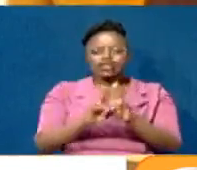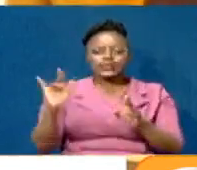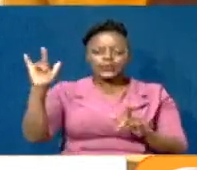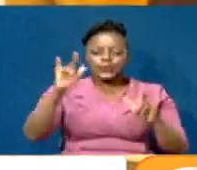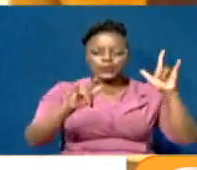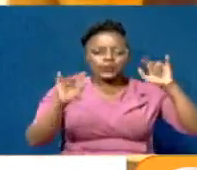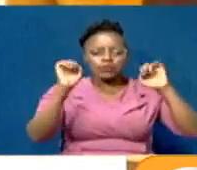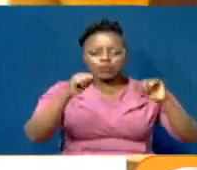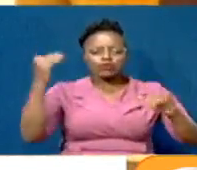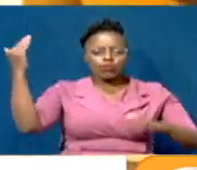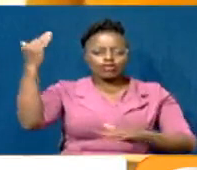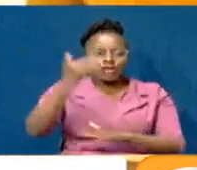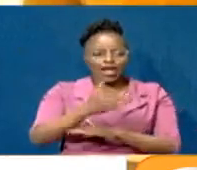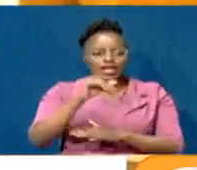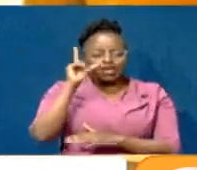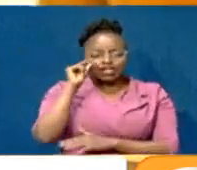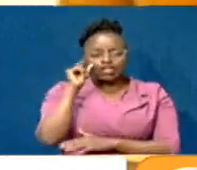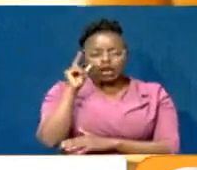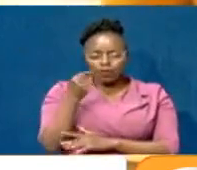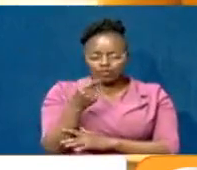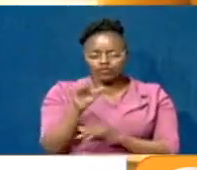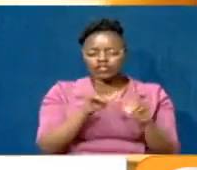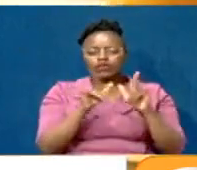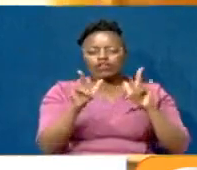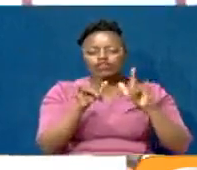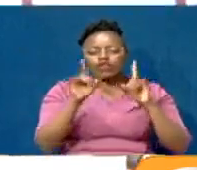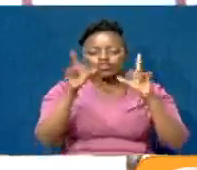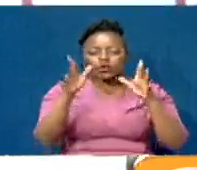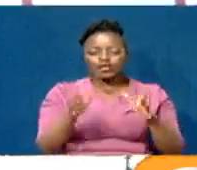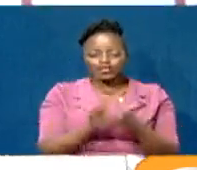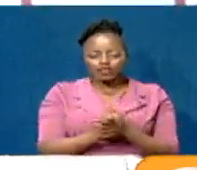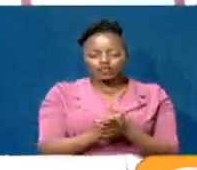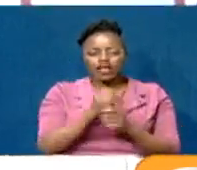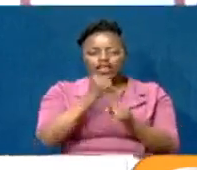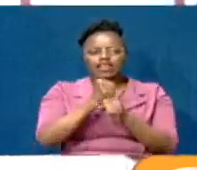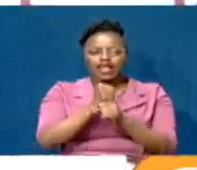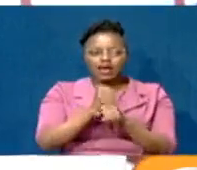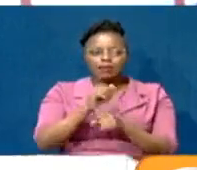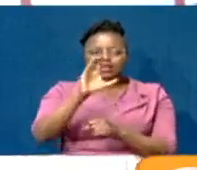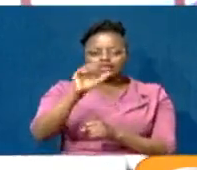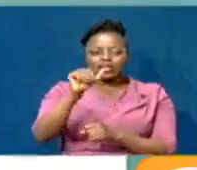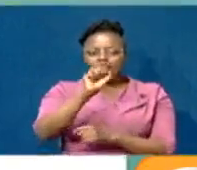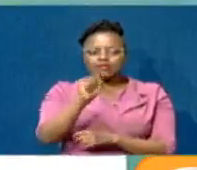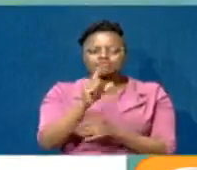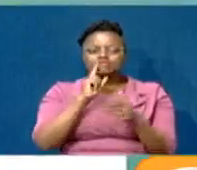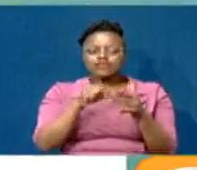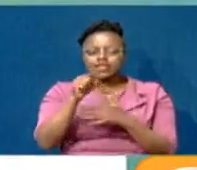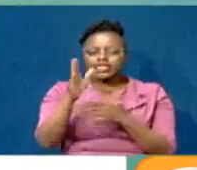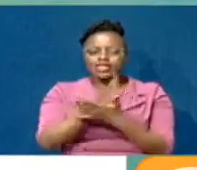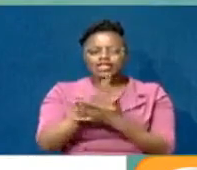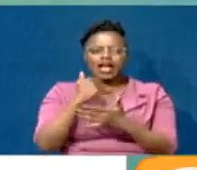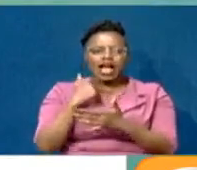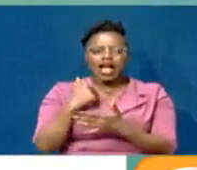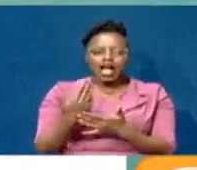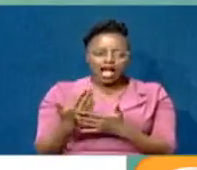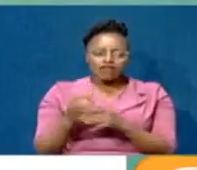can land directly in Mombasa with foreign tourists. The Labour CIS Jackson Kala says the sector is now experiencing